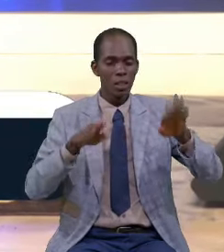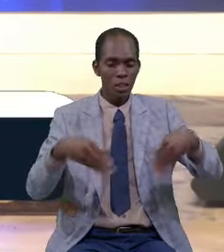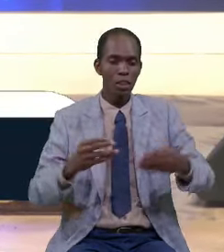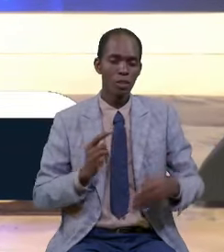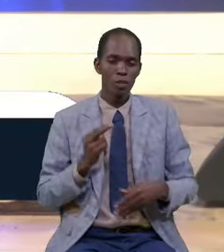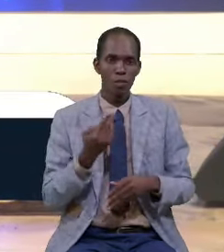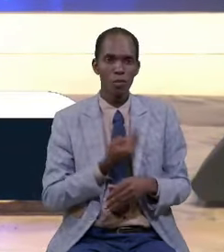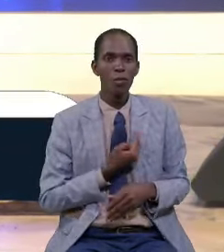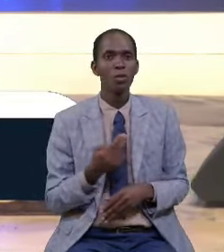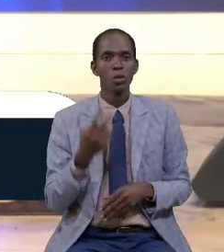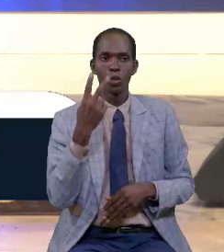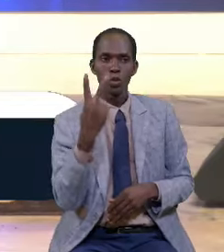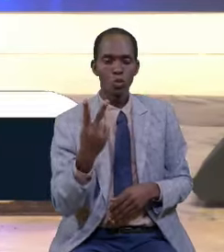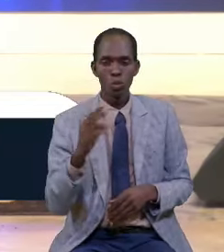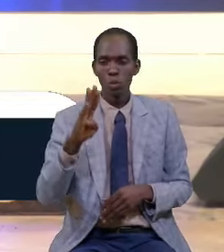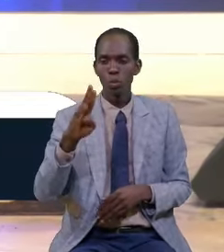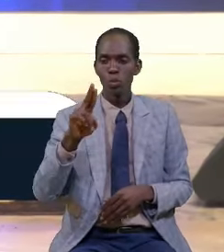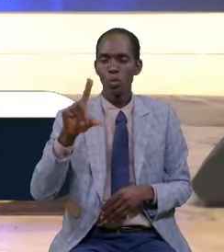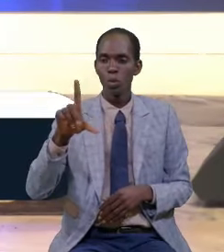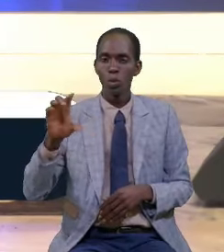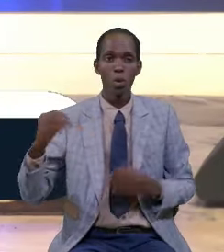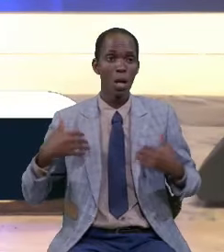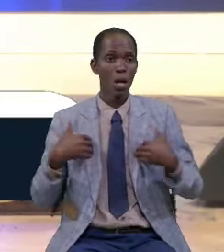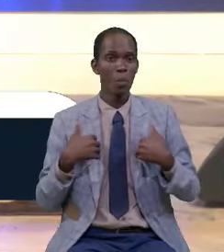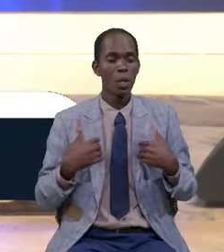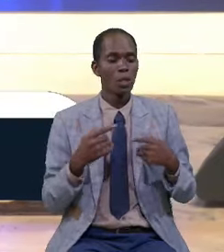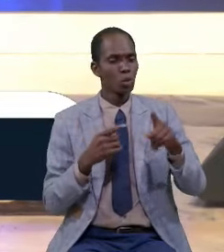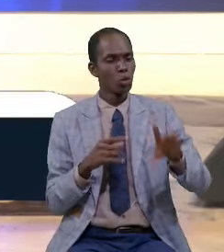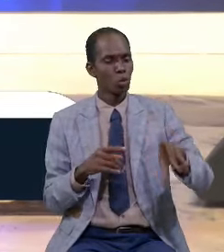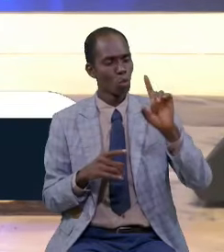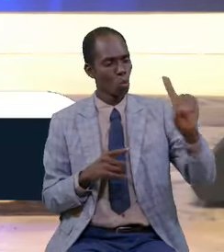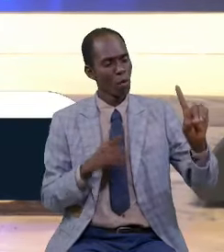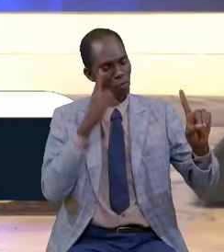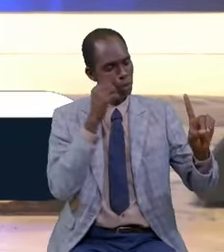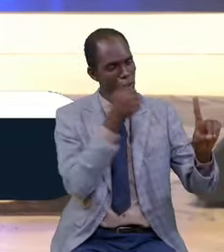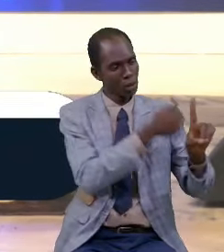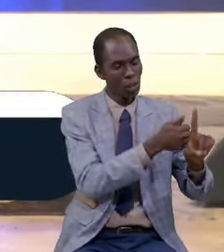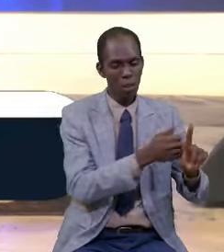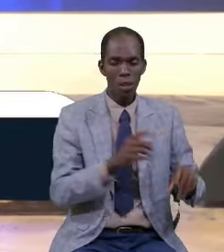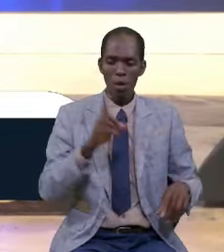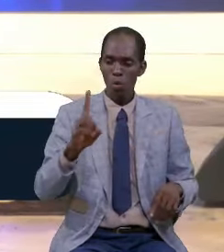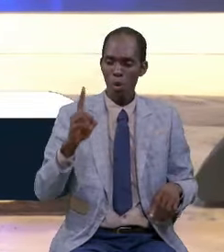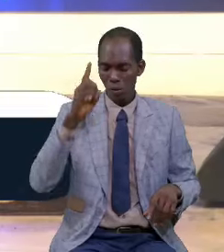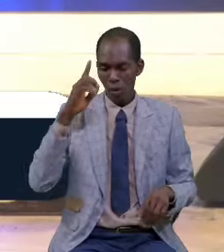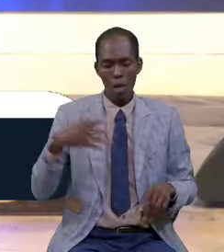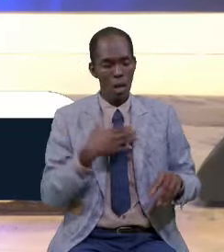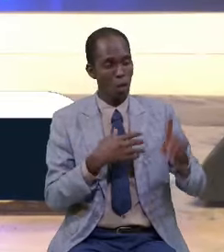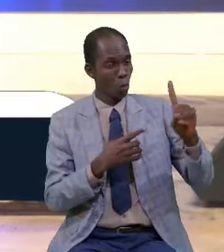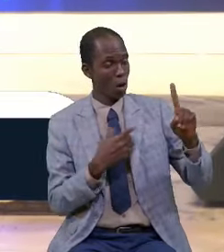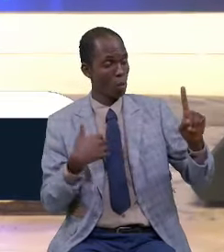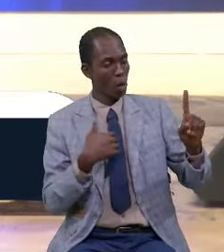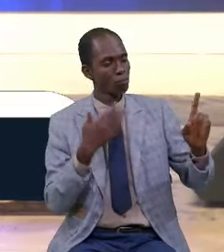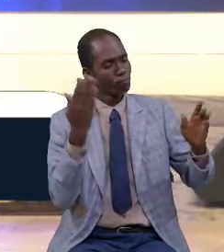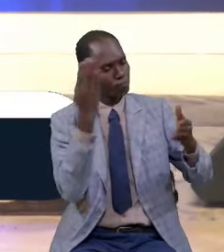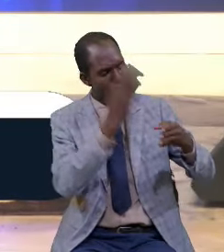let them choose the one bullock for themselves, and cut it in pieces, and lay